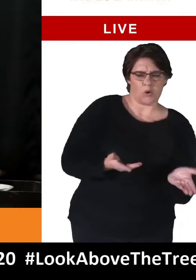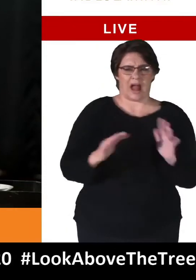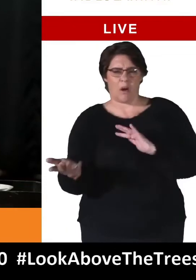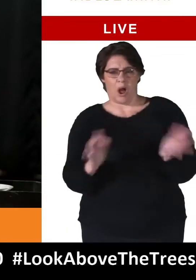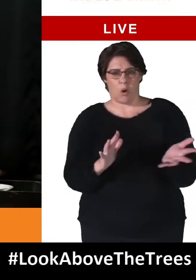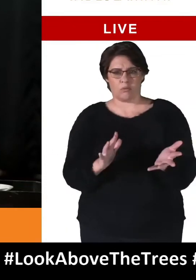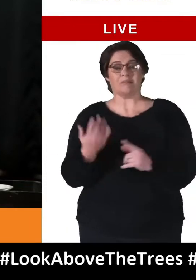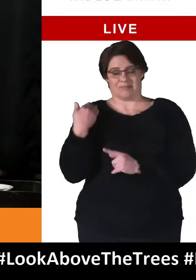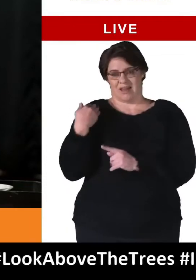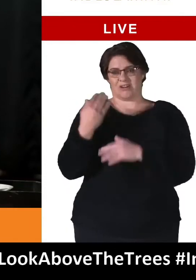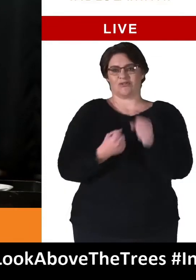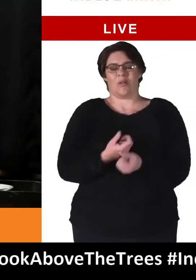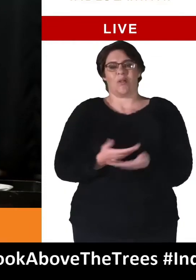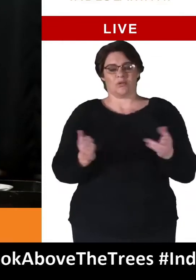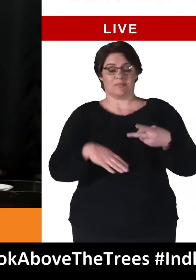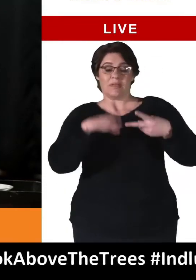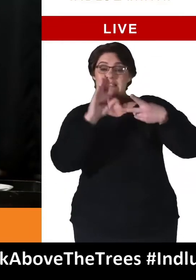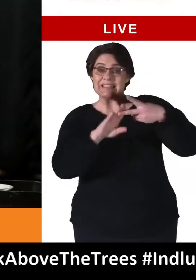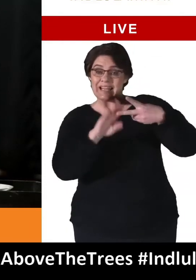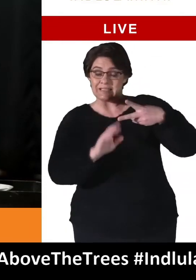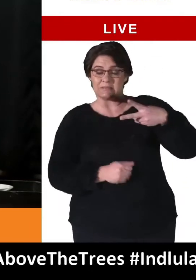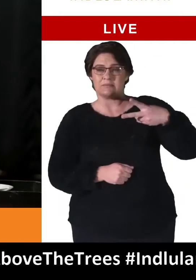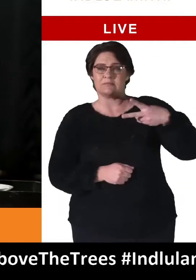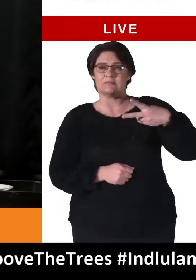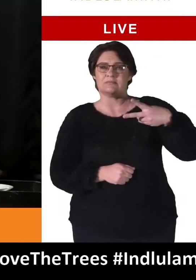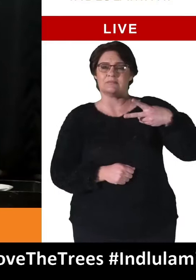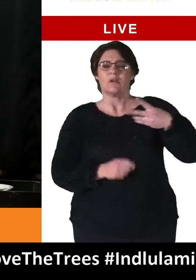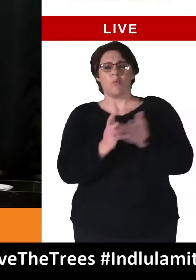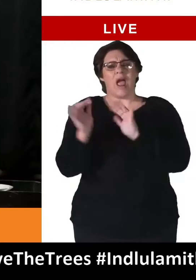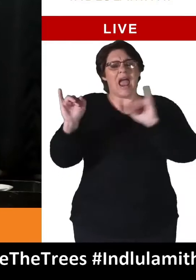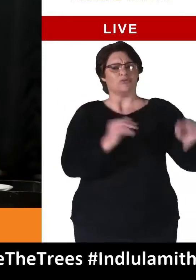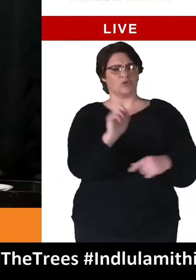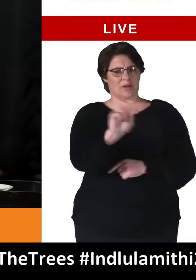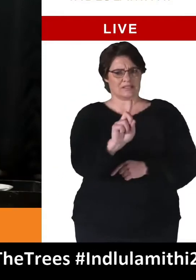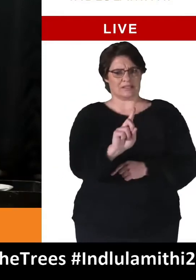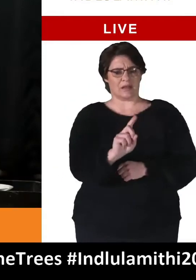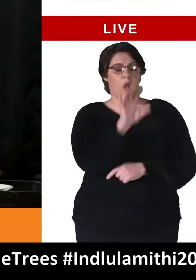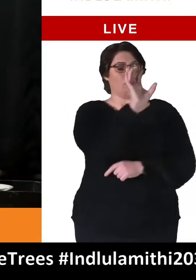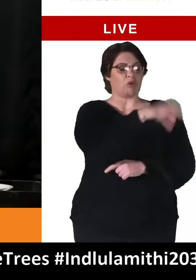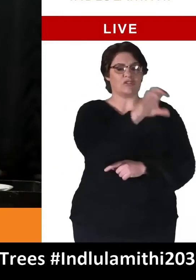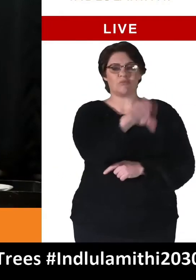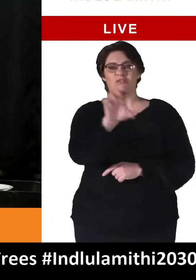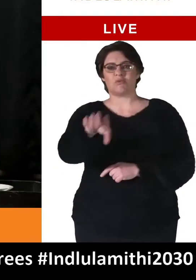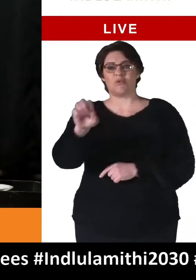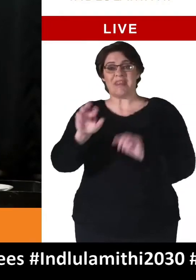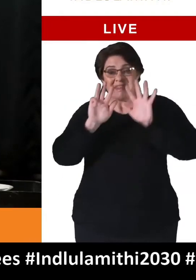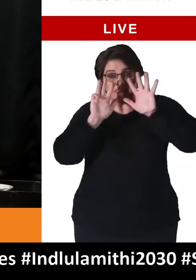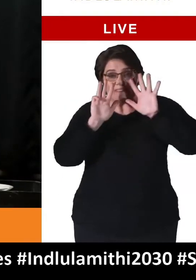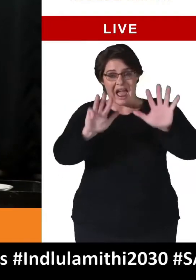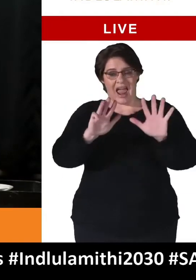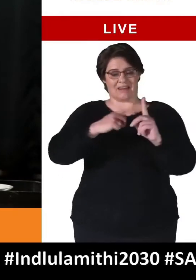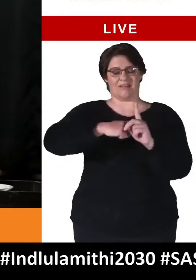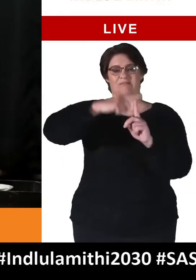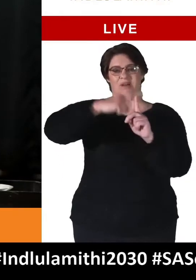year. Second, we also will be introducing 9 provincial barometers, which is